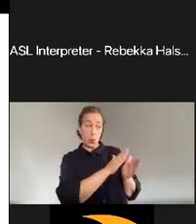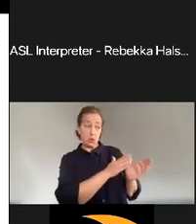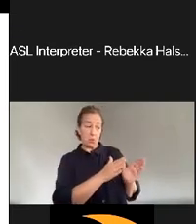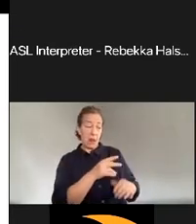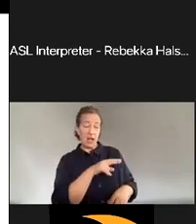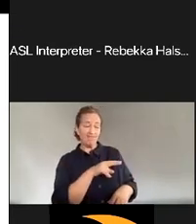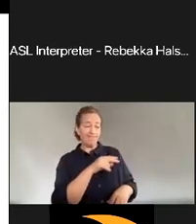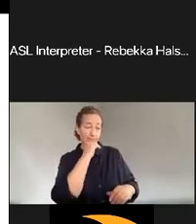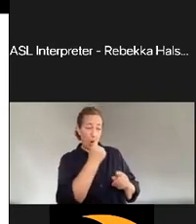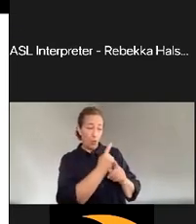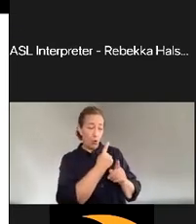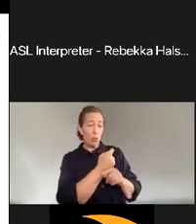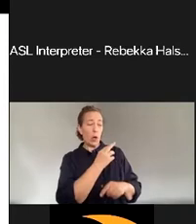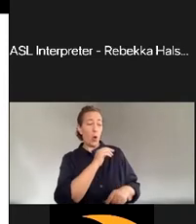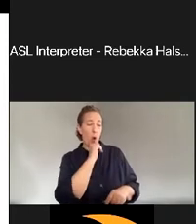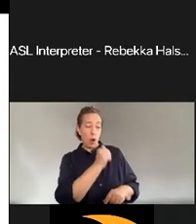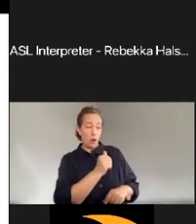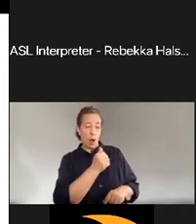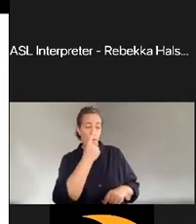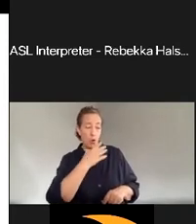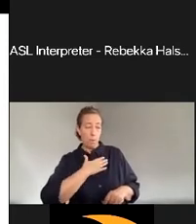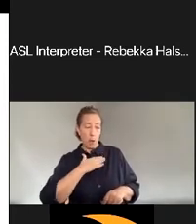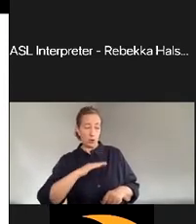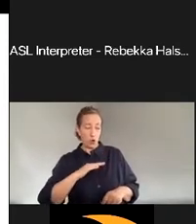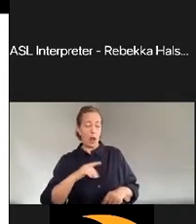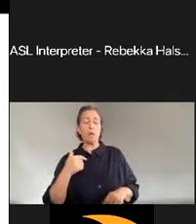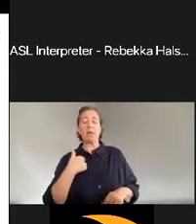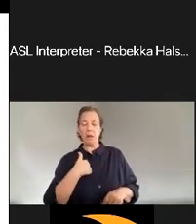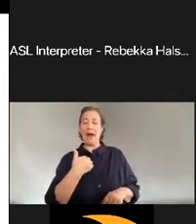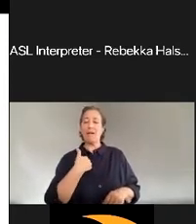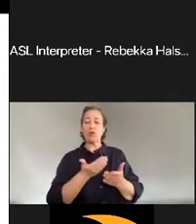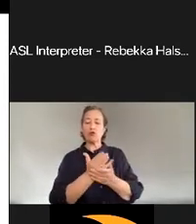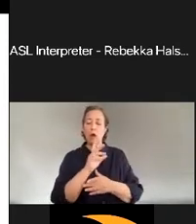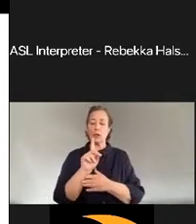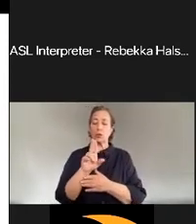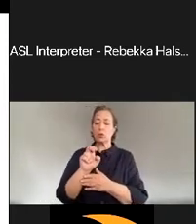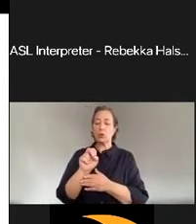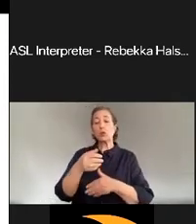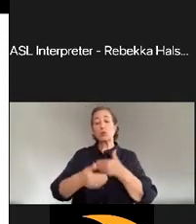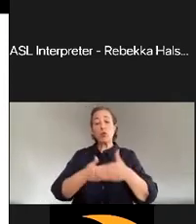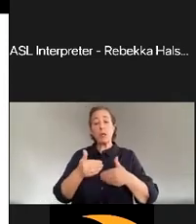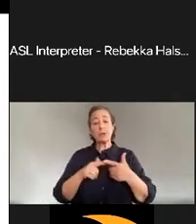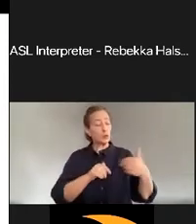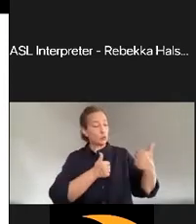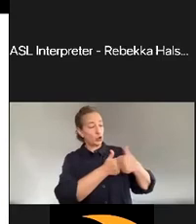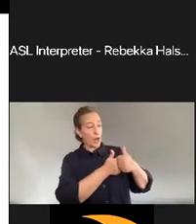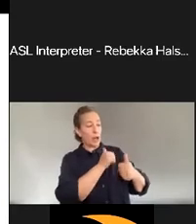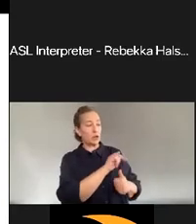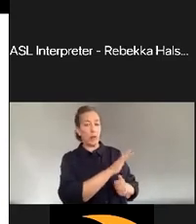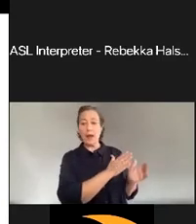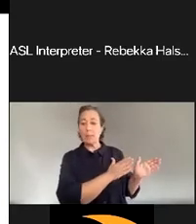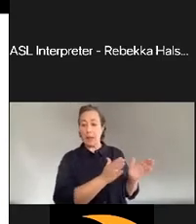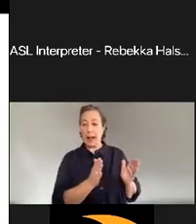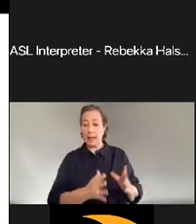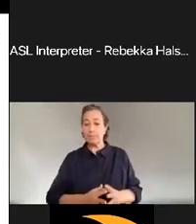not receiving the needed services, they have a right to due process to challenge that treatment or that plan.